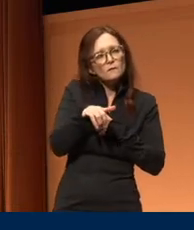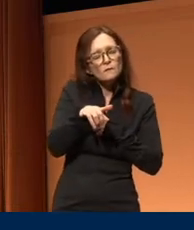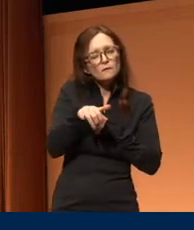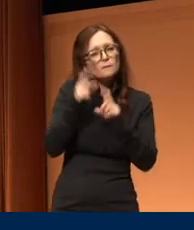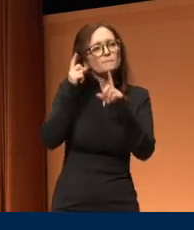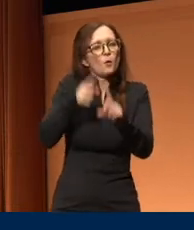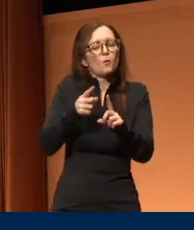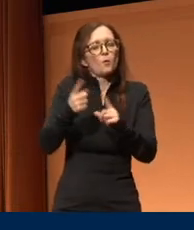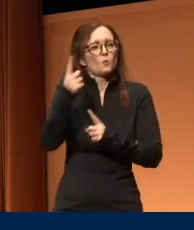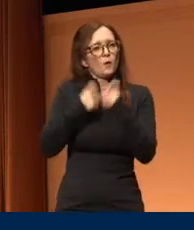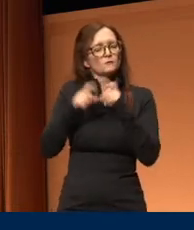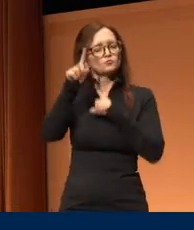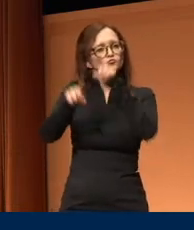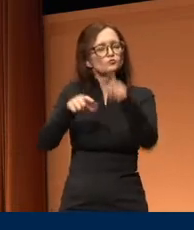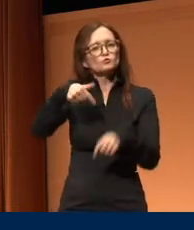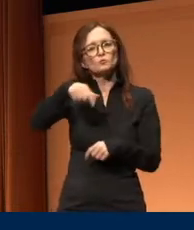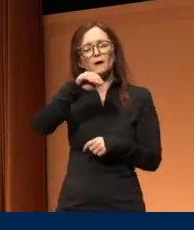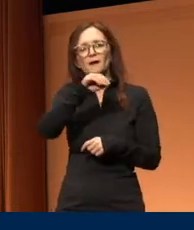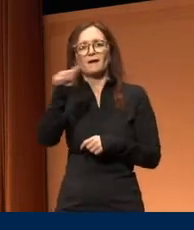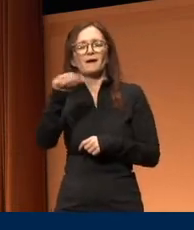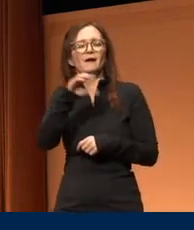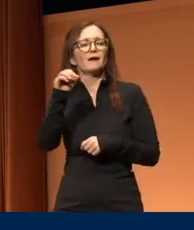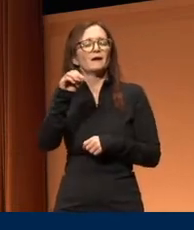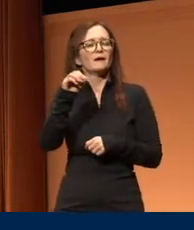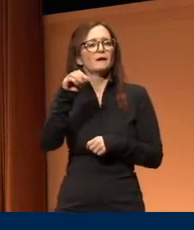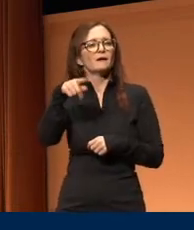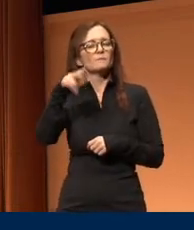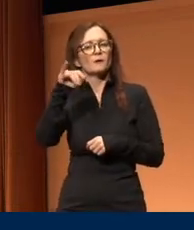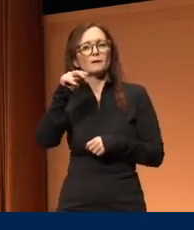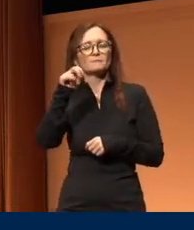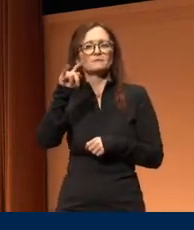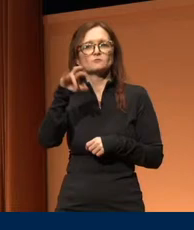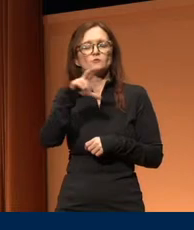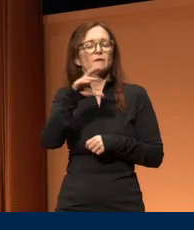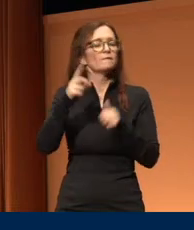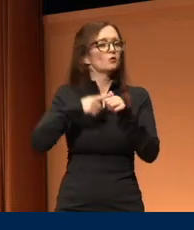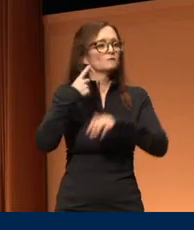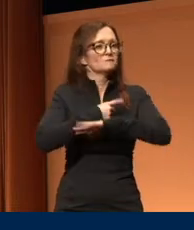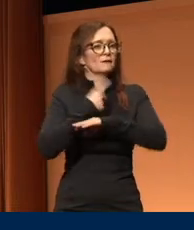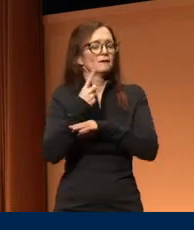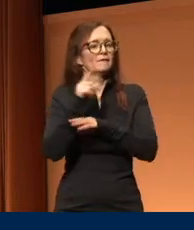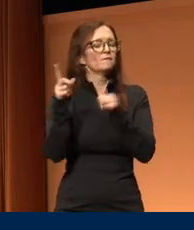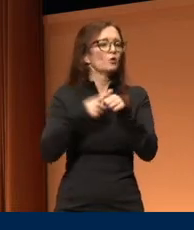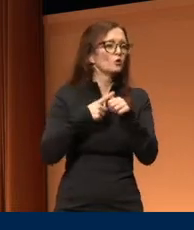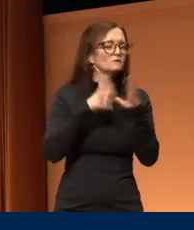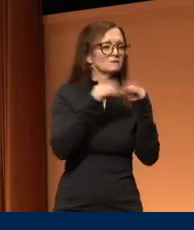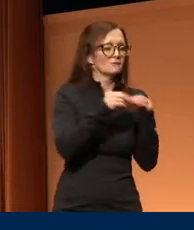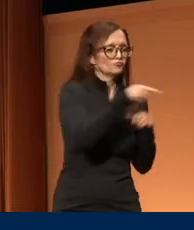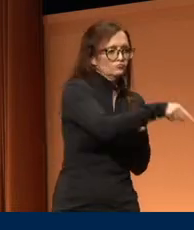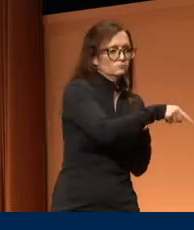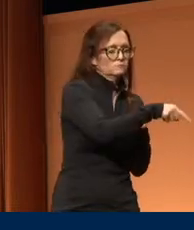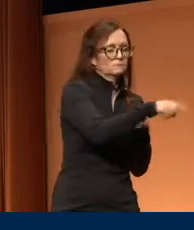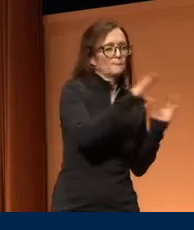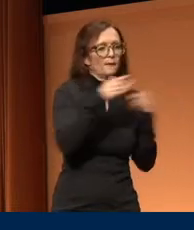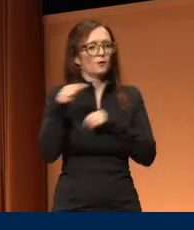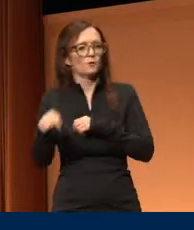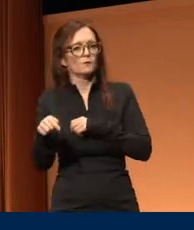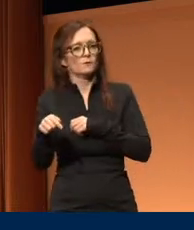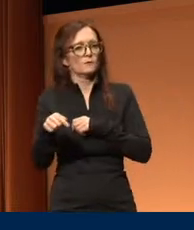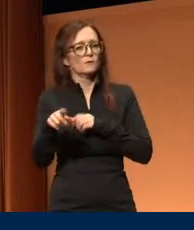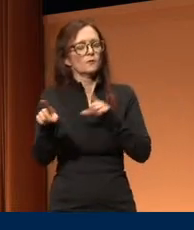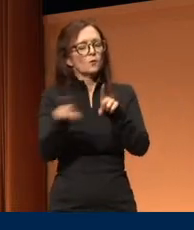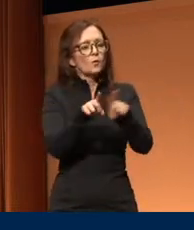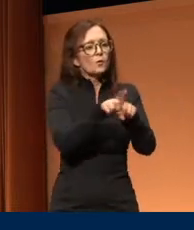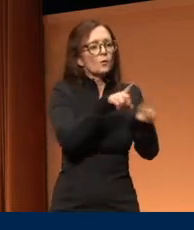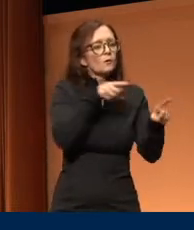pointed question during the Q&A with Prime Minister Edouard Philippe on the first day of the first session of the convention. He also